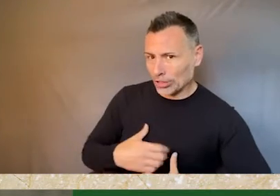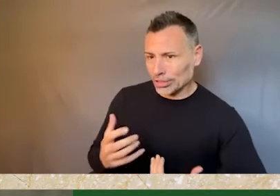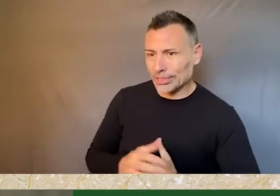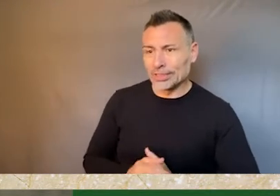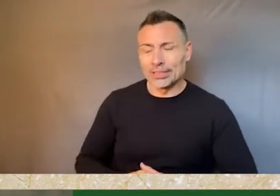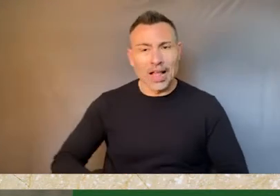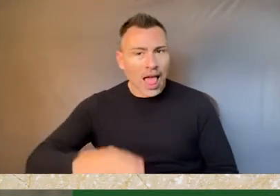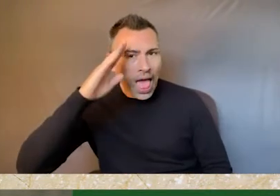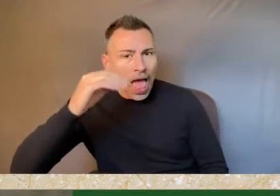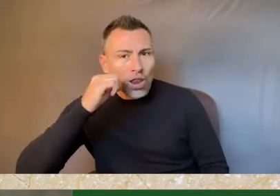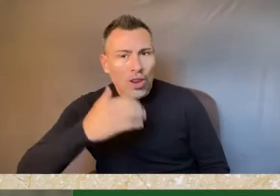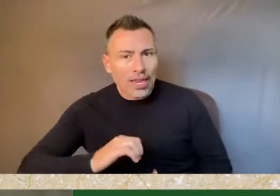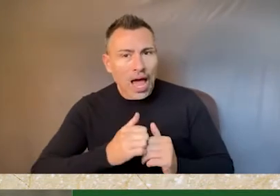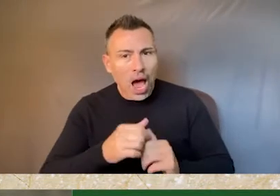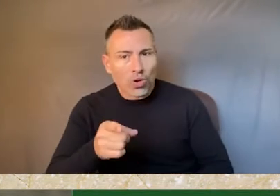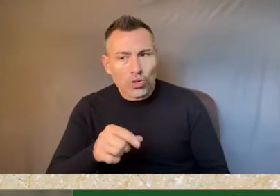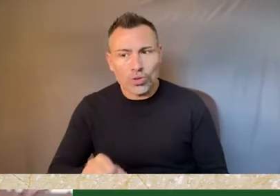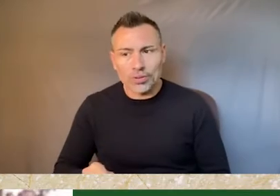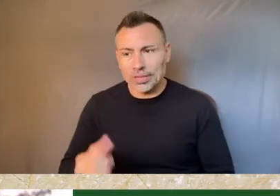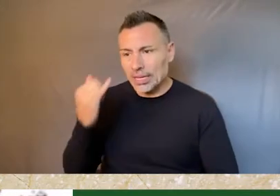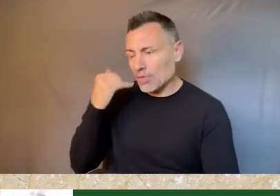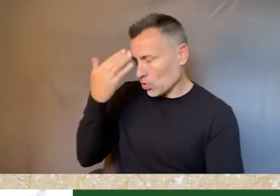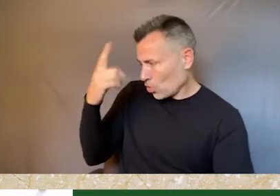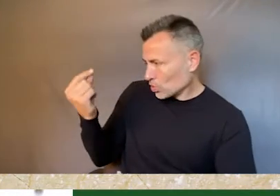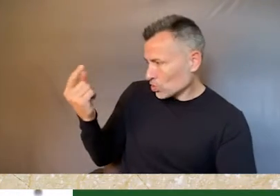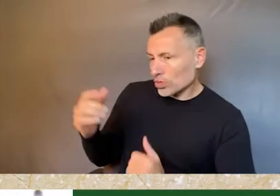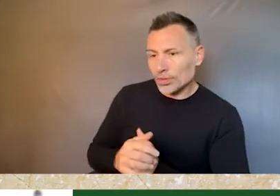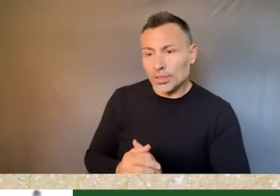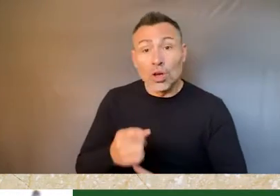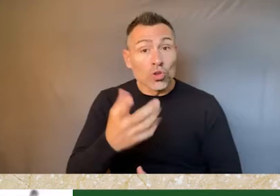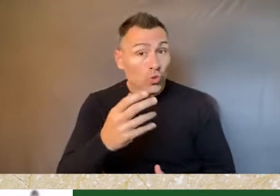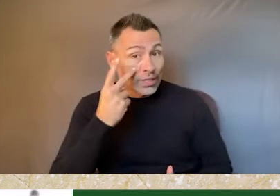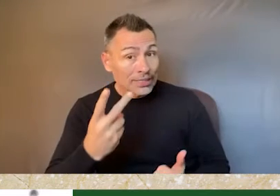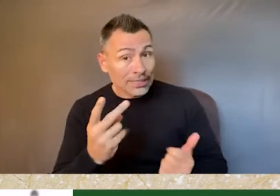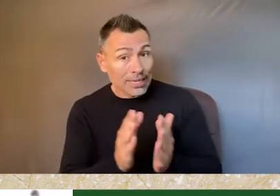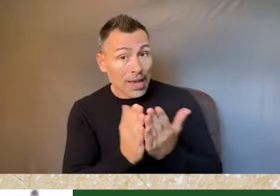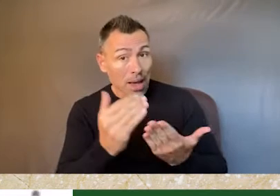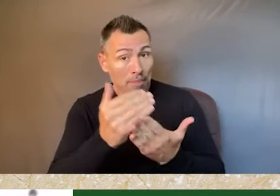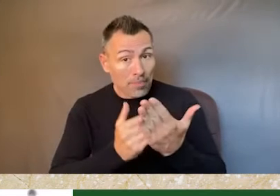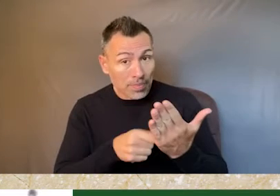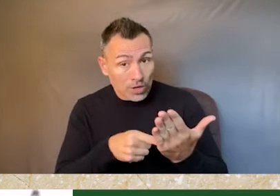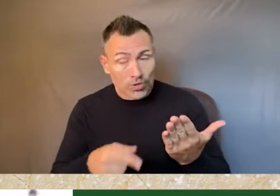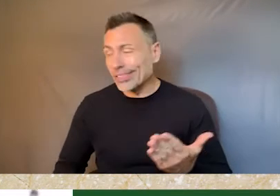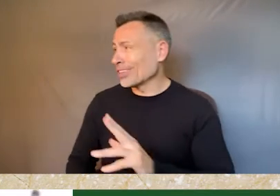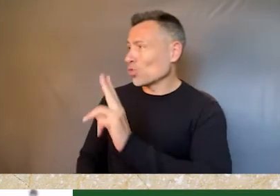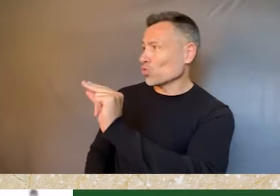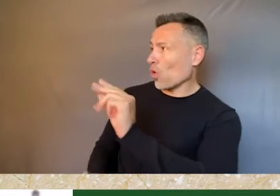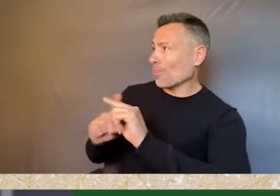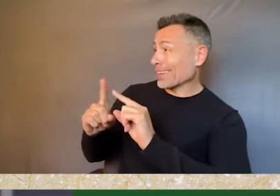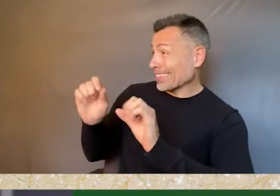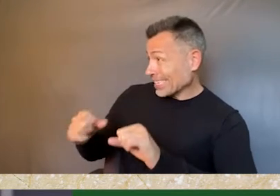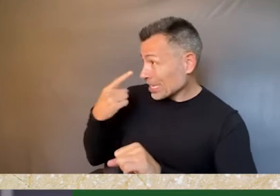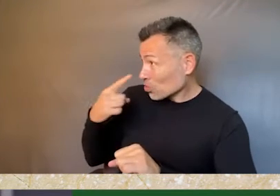Hello. And if you're not sure what to do, just ask. Hi, would you still like to see a menu? No thanks, but can you please read it to me? Sure,